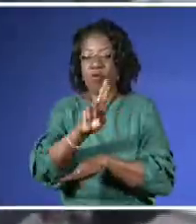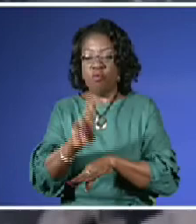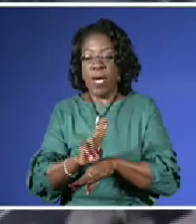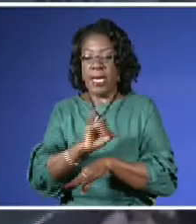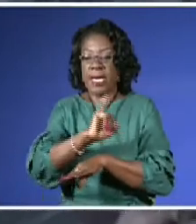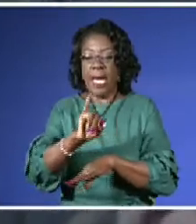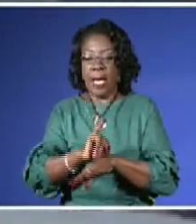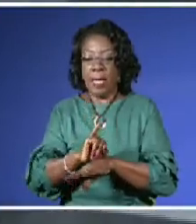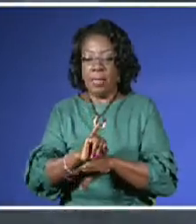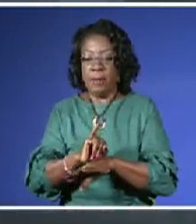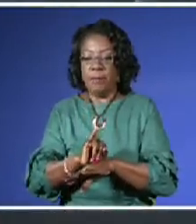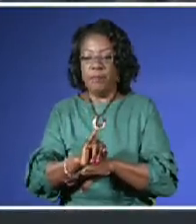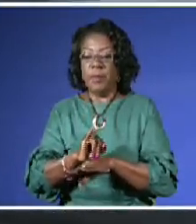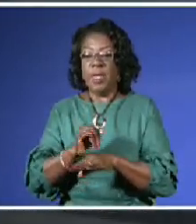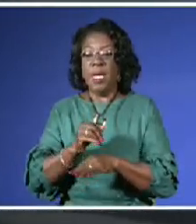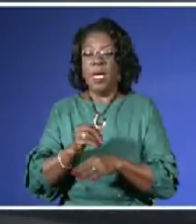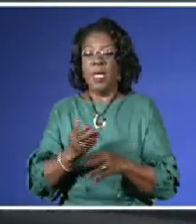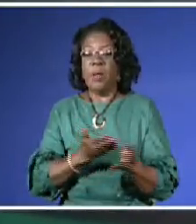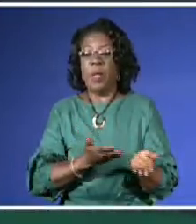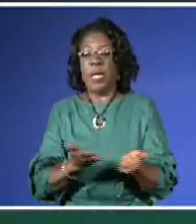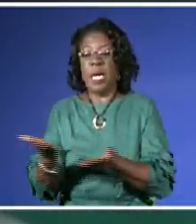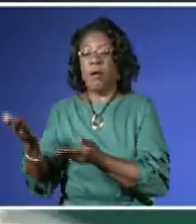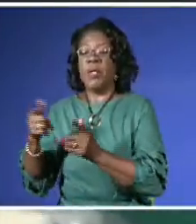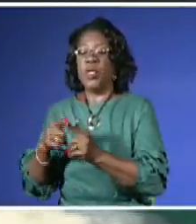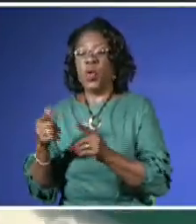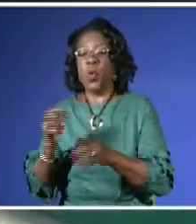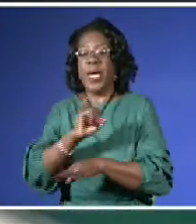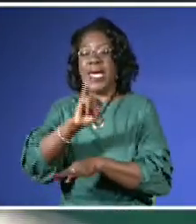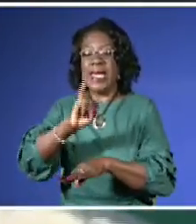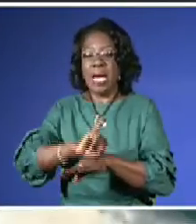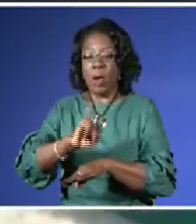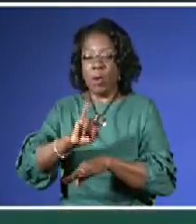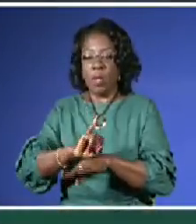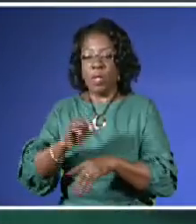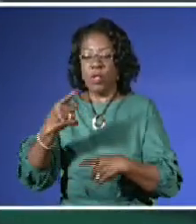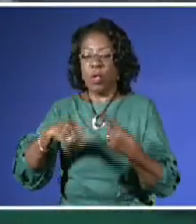those landings as a magistrate traveled to Inagua today to arraign that group.